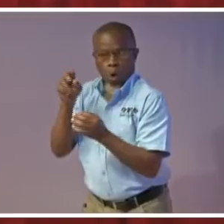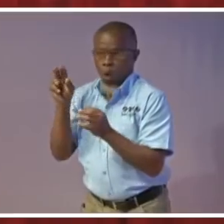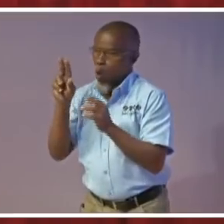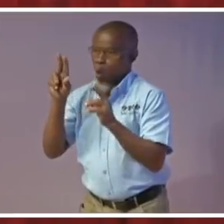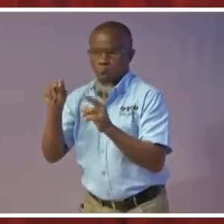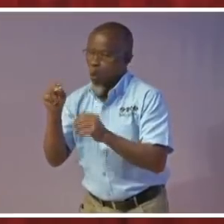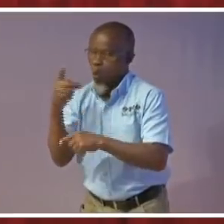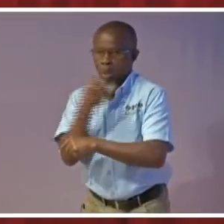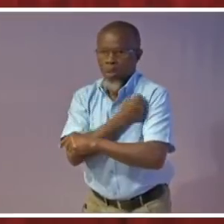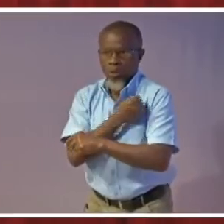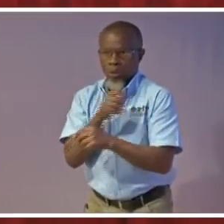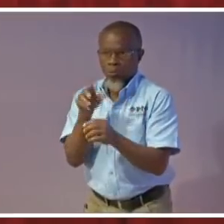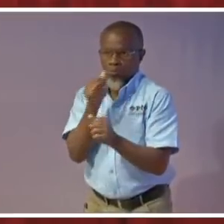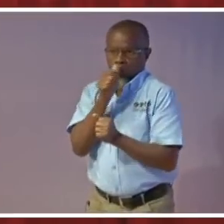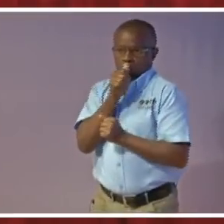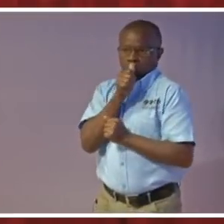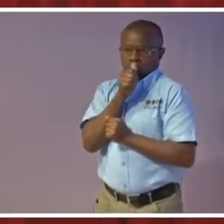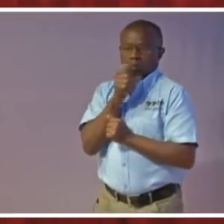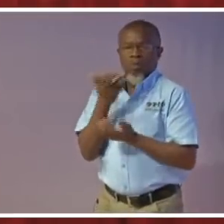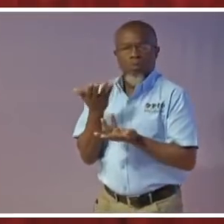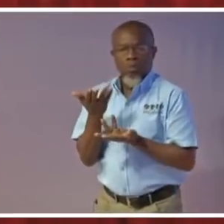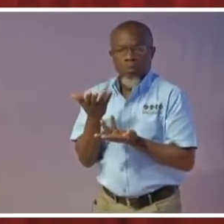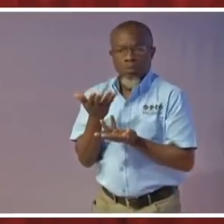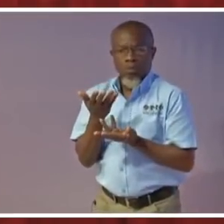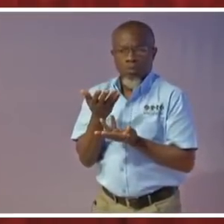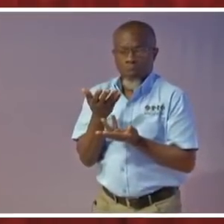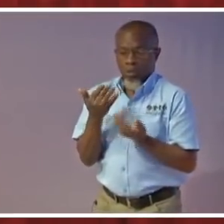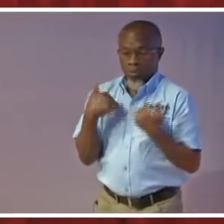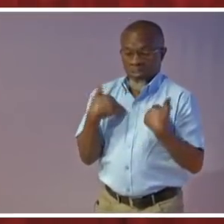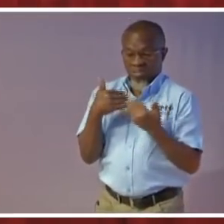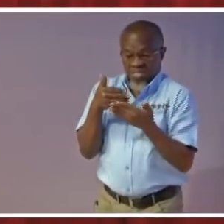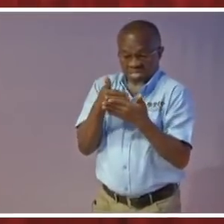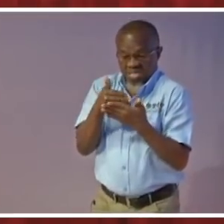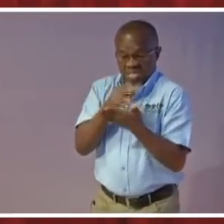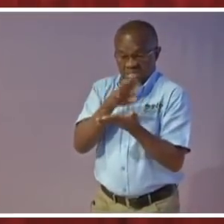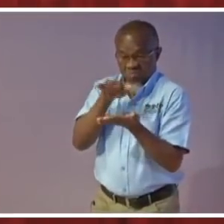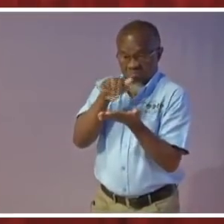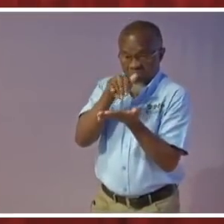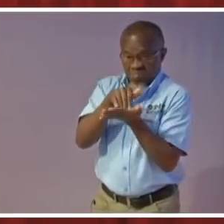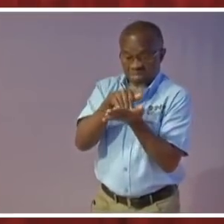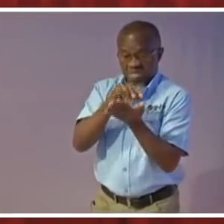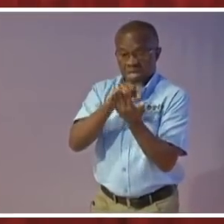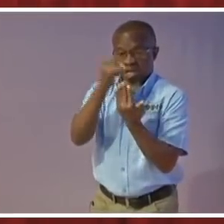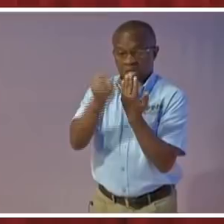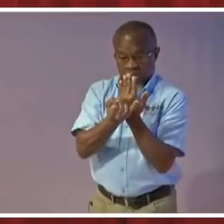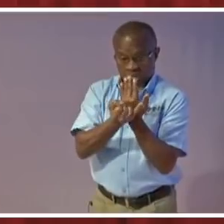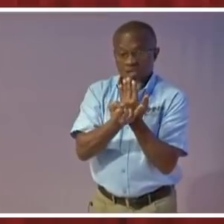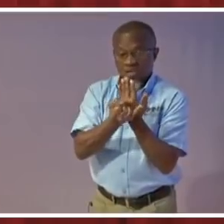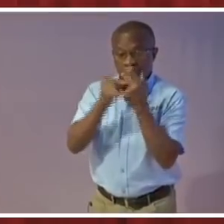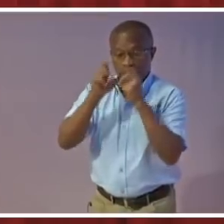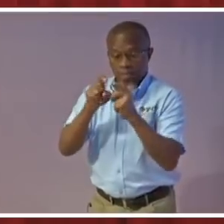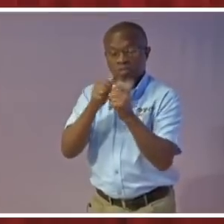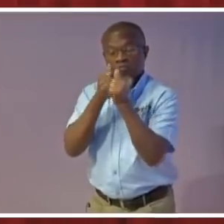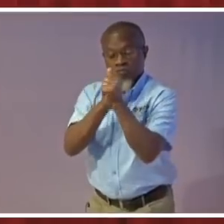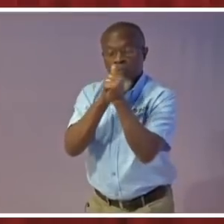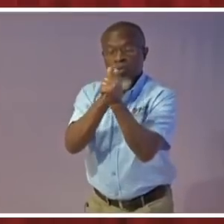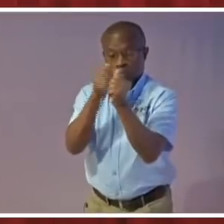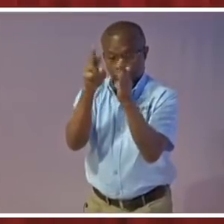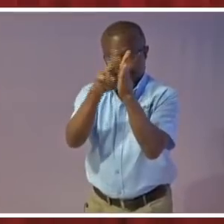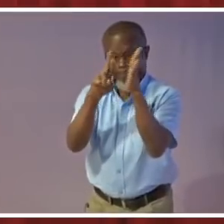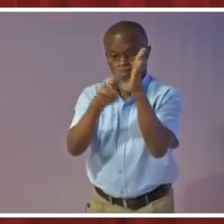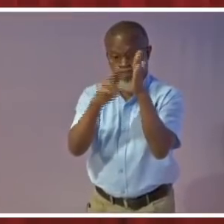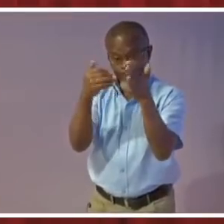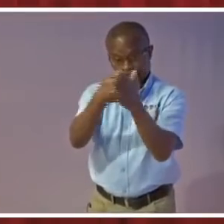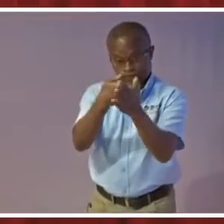sector ahead of the mid-January compliance stated by government? What's being done to increase vaccination? Yeah, thank